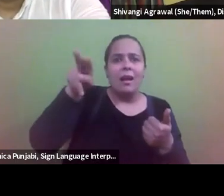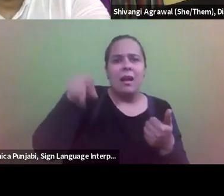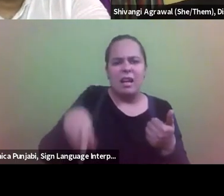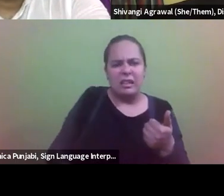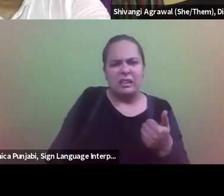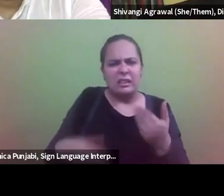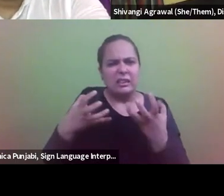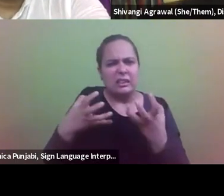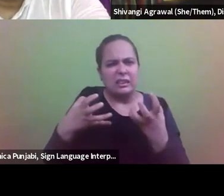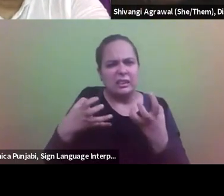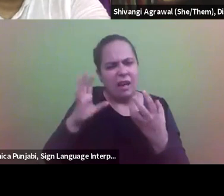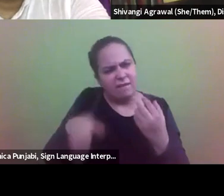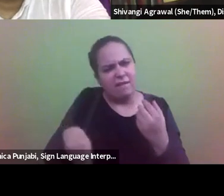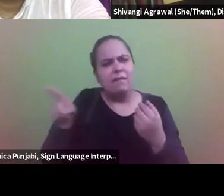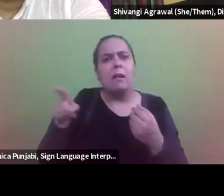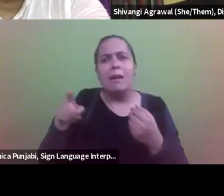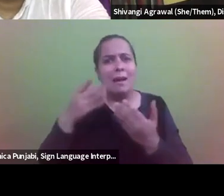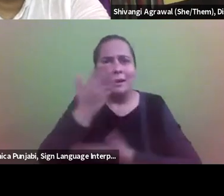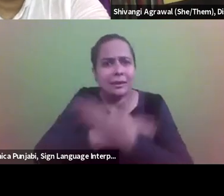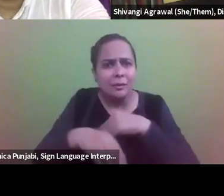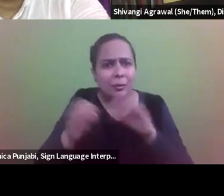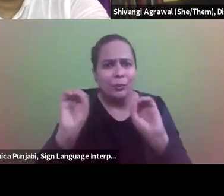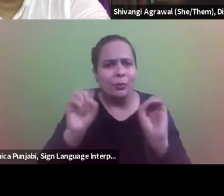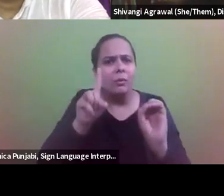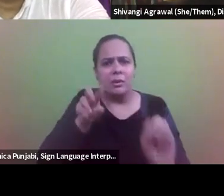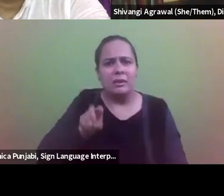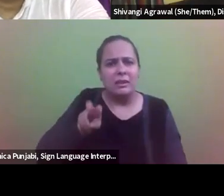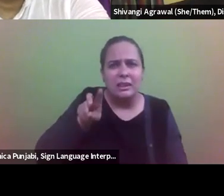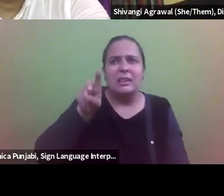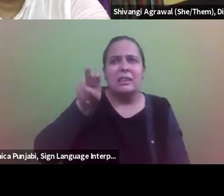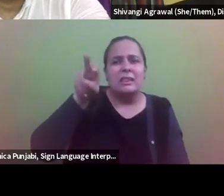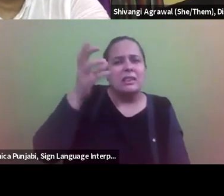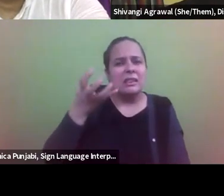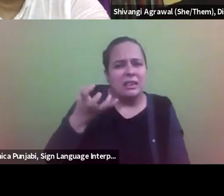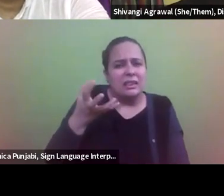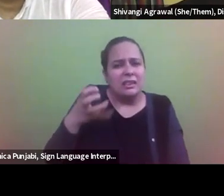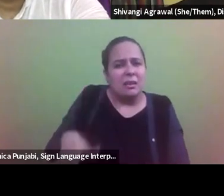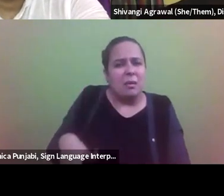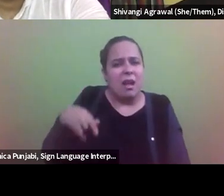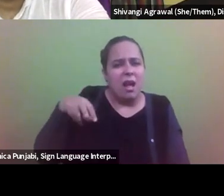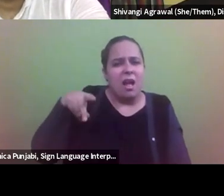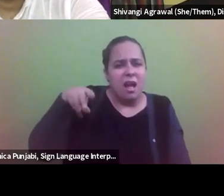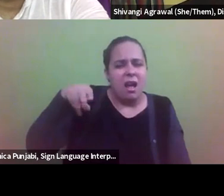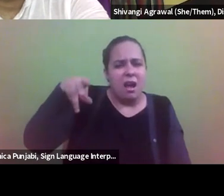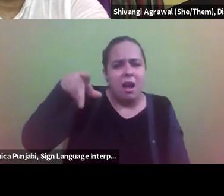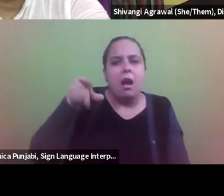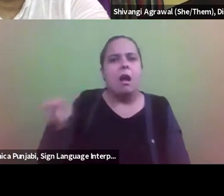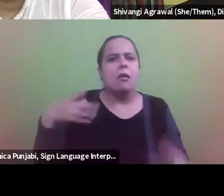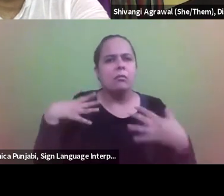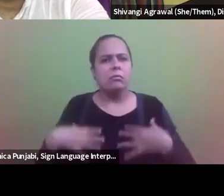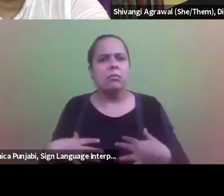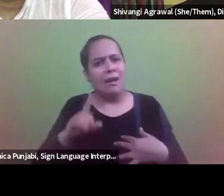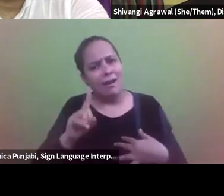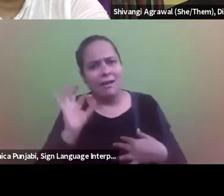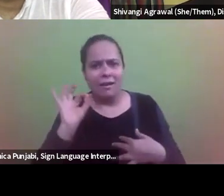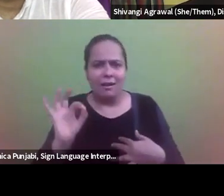So it's it's a construct, because like we see a person and we think that they're able bodied, but